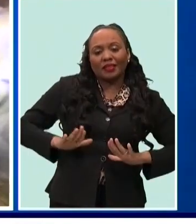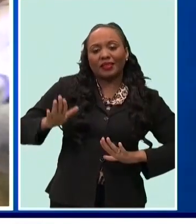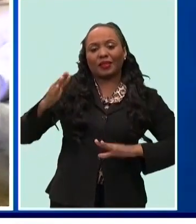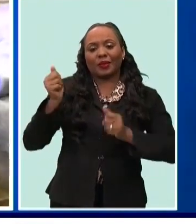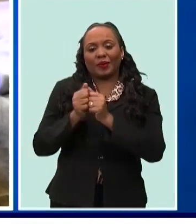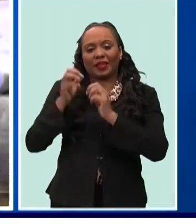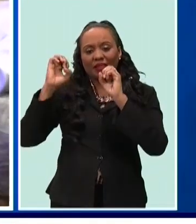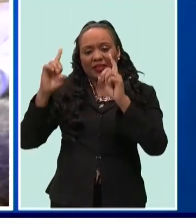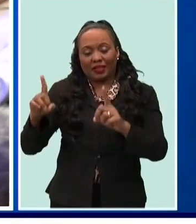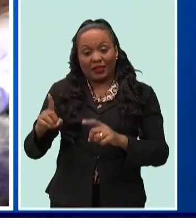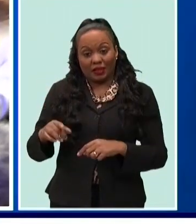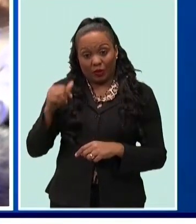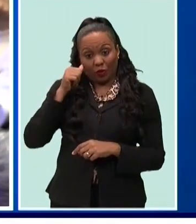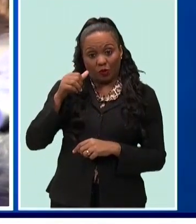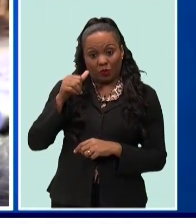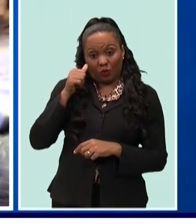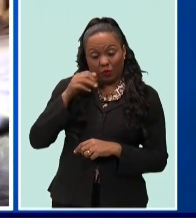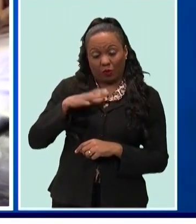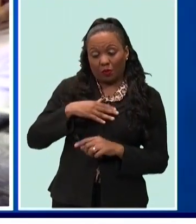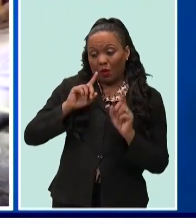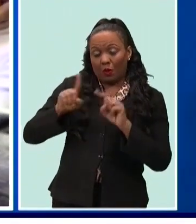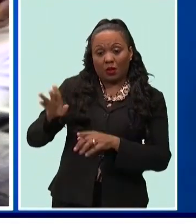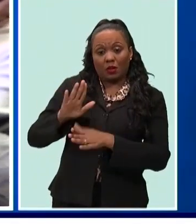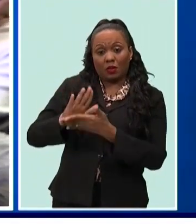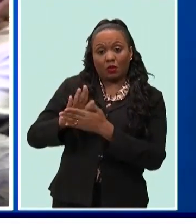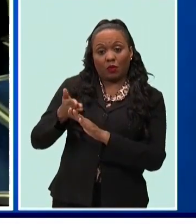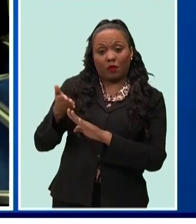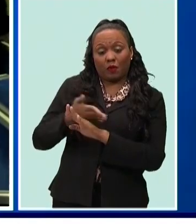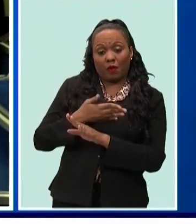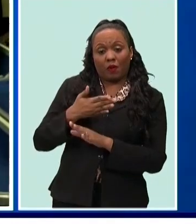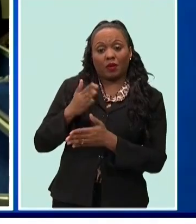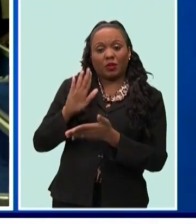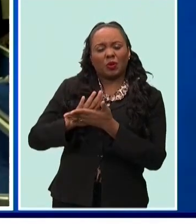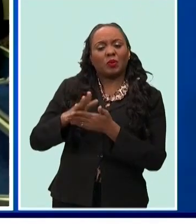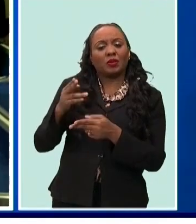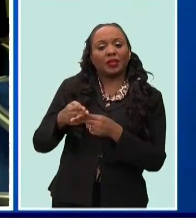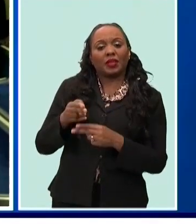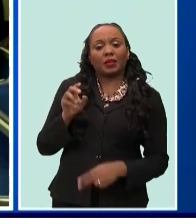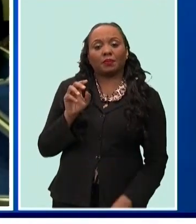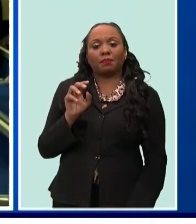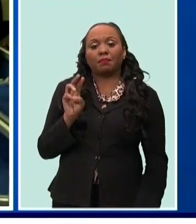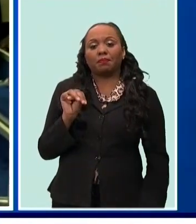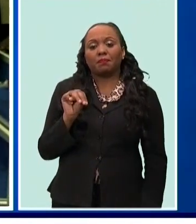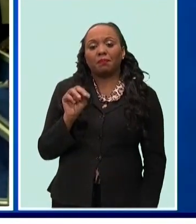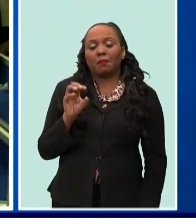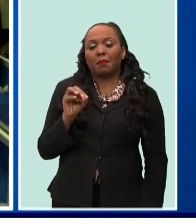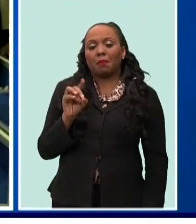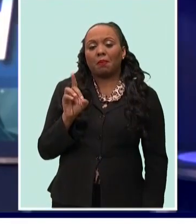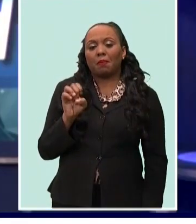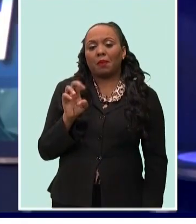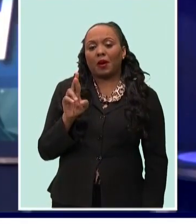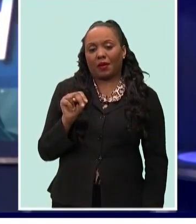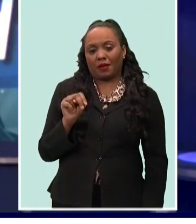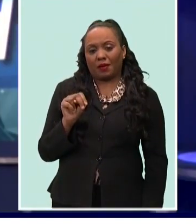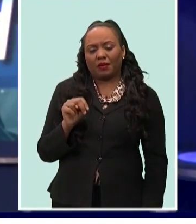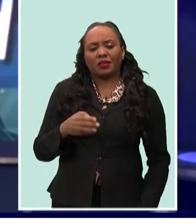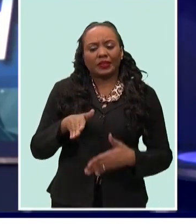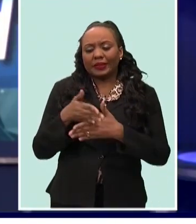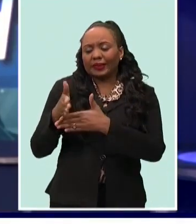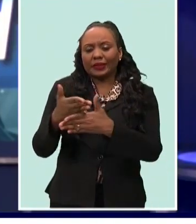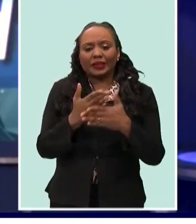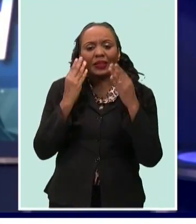past student of the Modern High School, reminisced on her interactions with the late educator Louis Lynch and the moral support he provided. She shared her